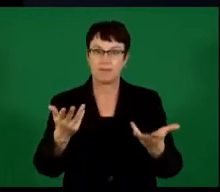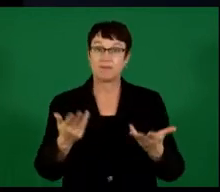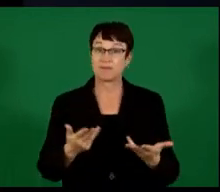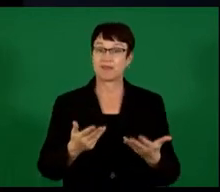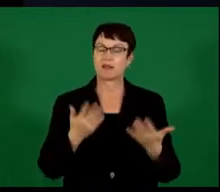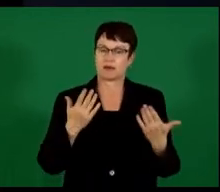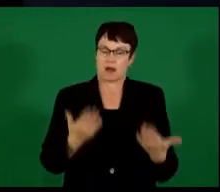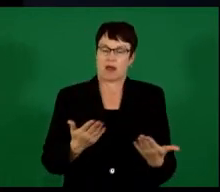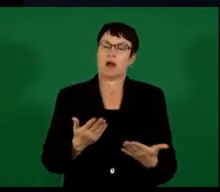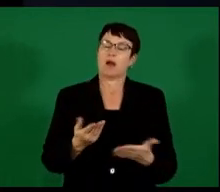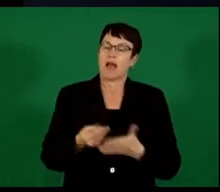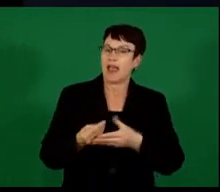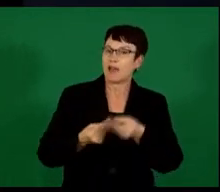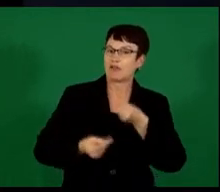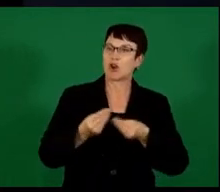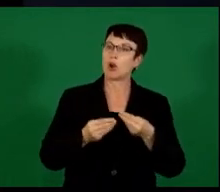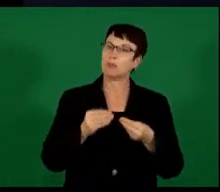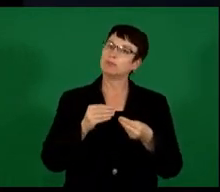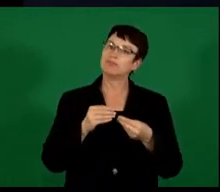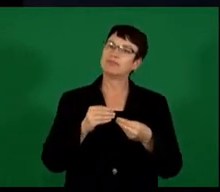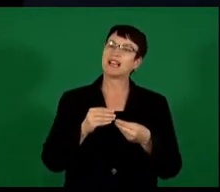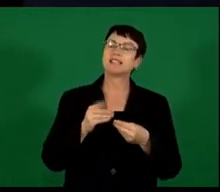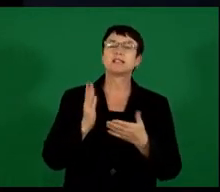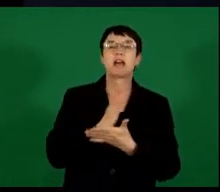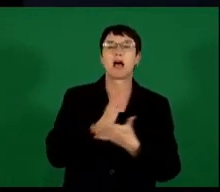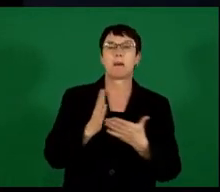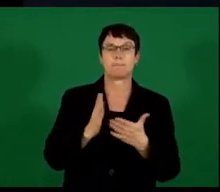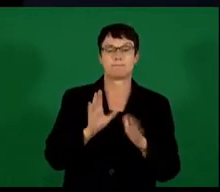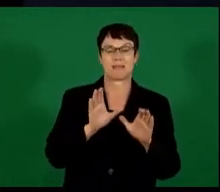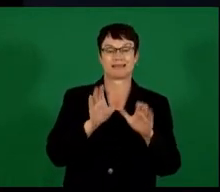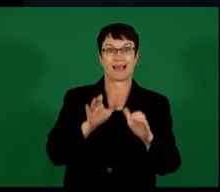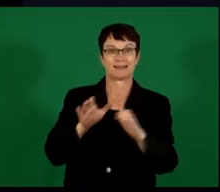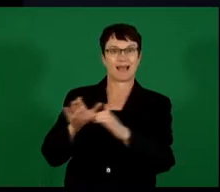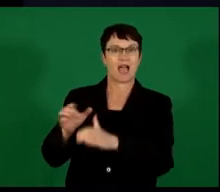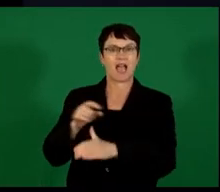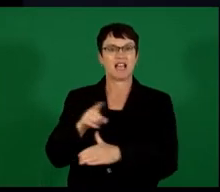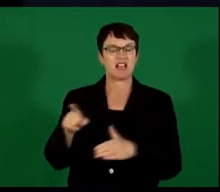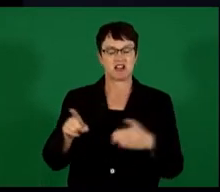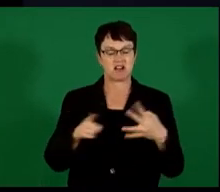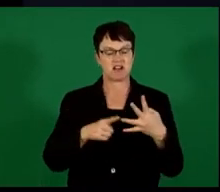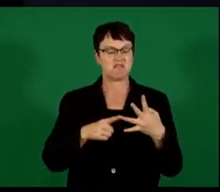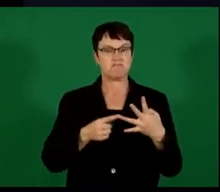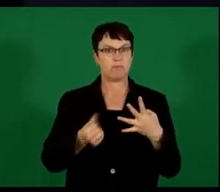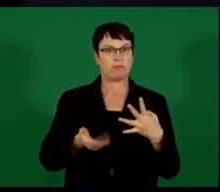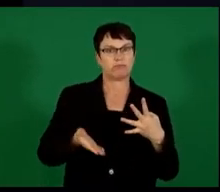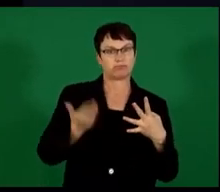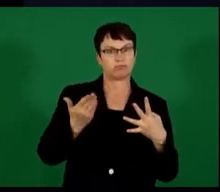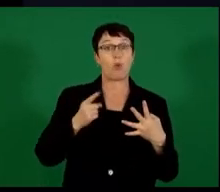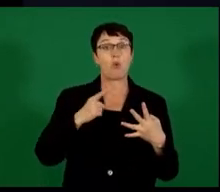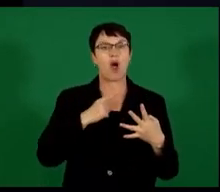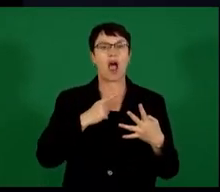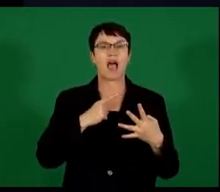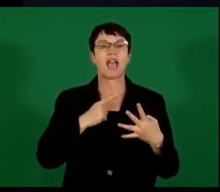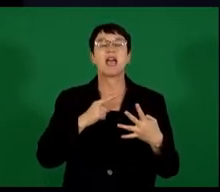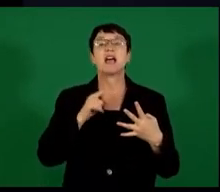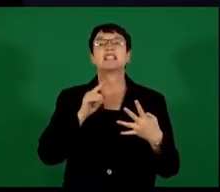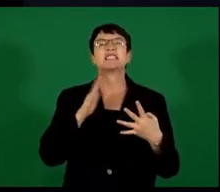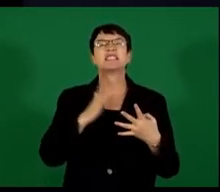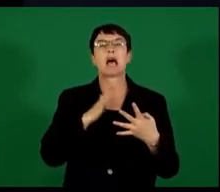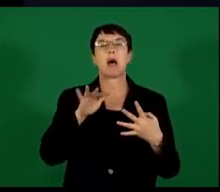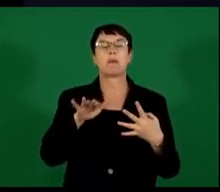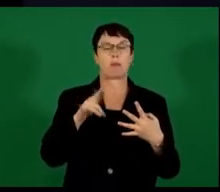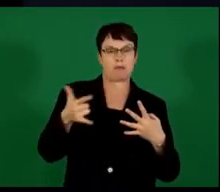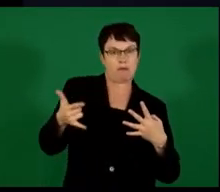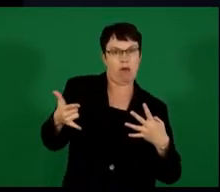more strongly with growth or with expenditure in the third quarter because they had put things off from the second quarter. If you remember,